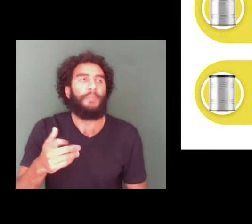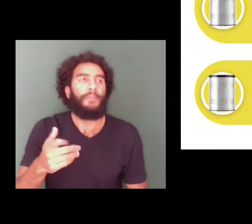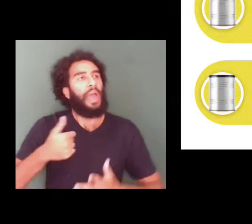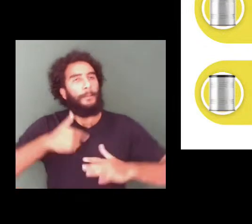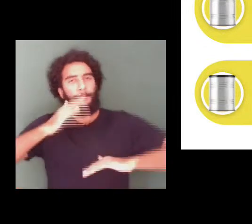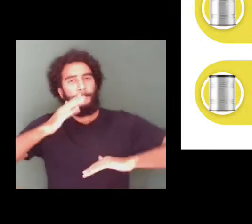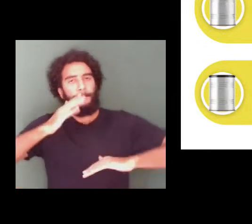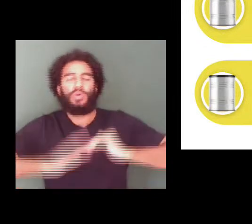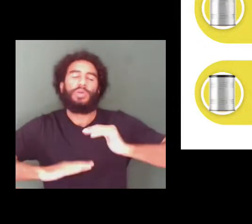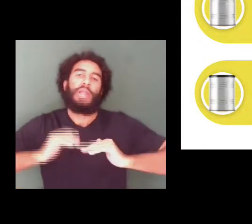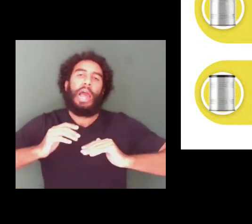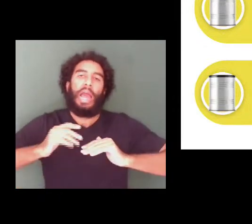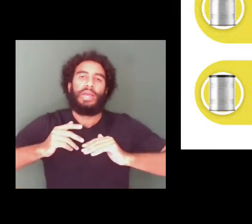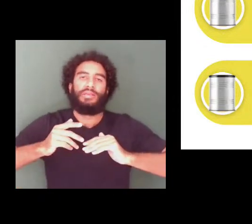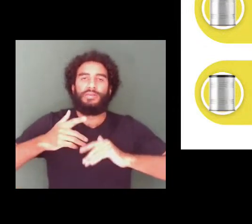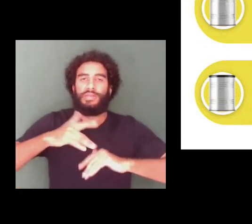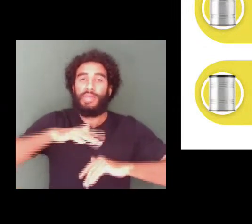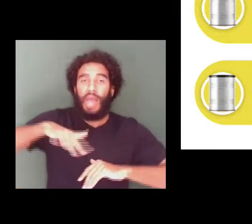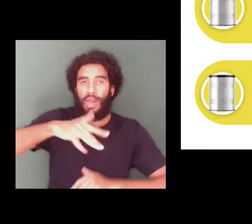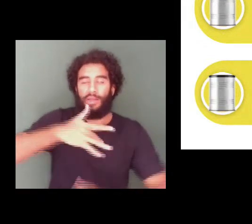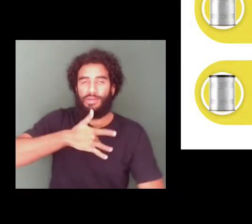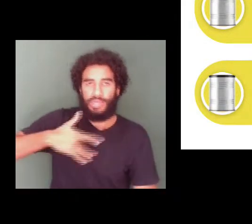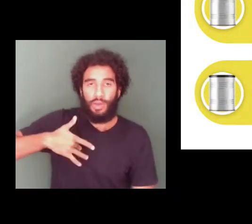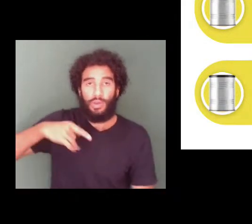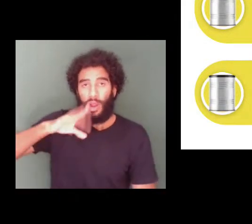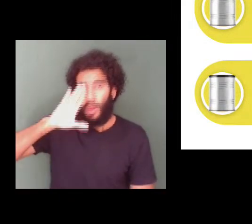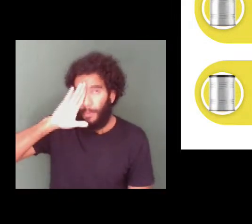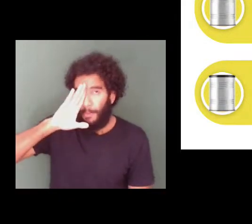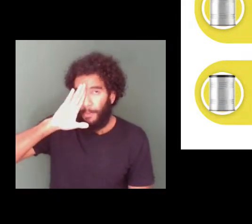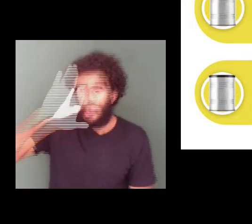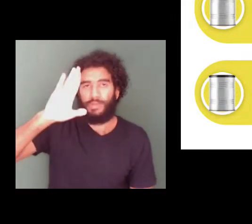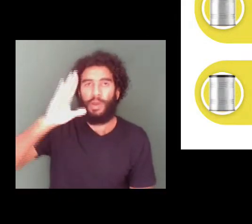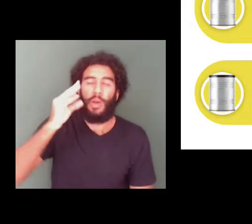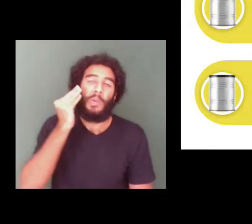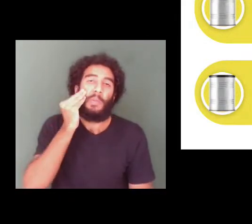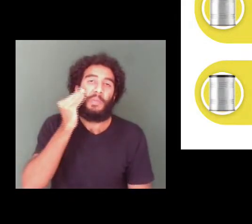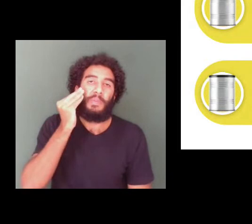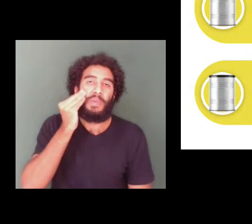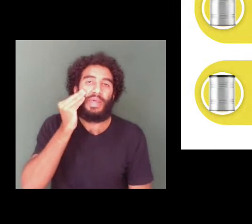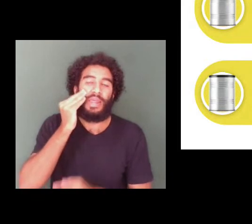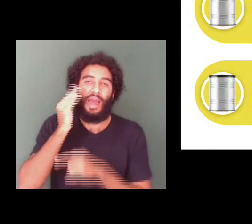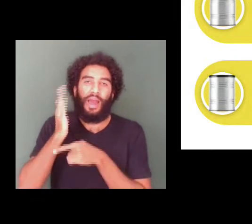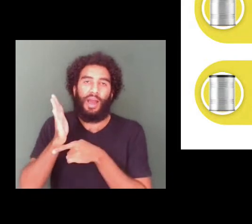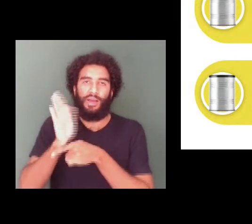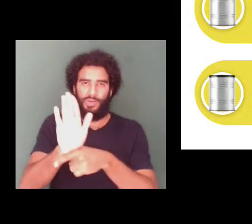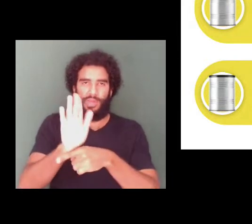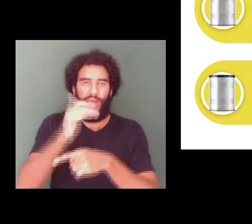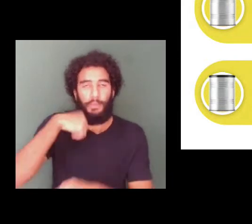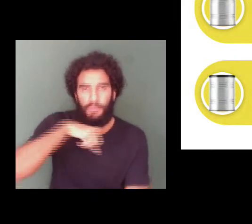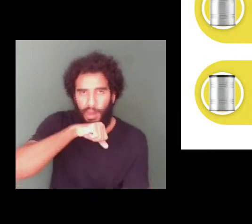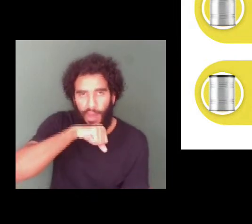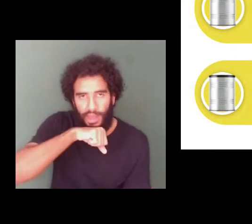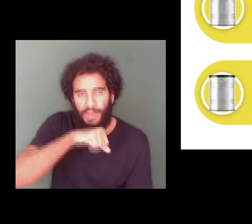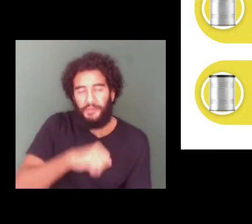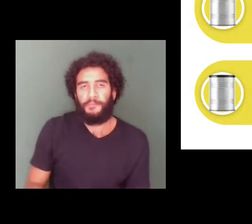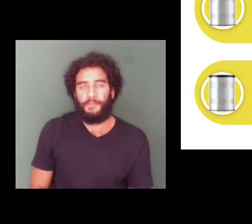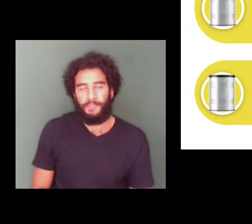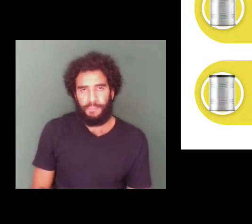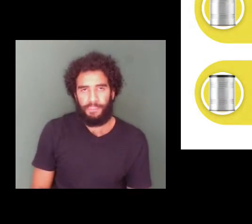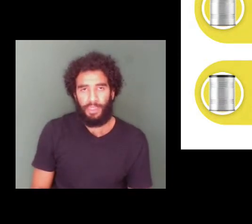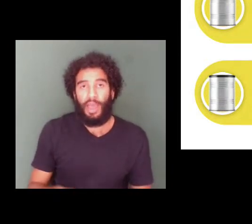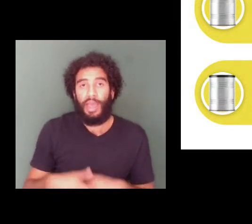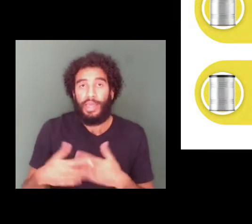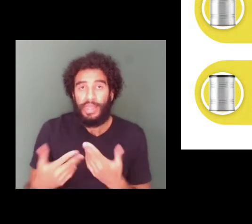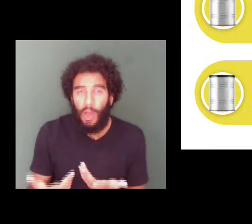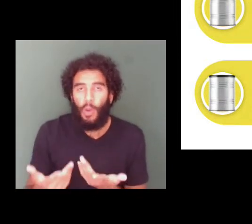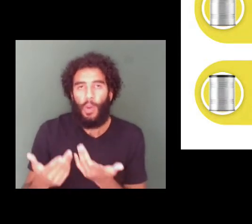the health professionals. They're connecting with them, providing them with incentives such as commissions or making them ambassadors, funding